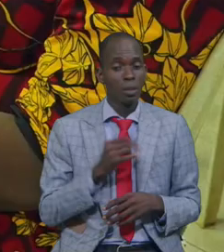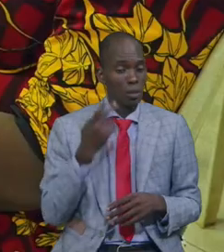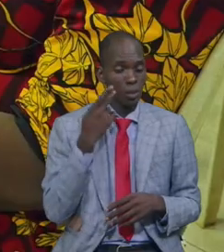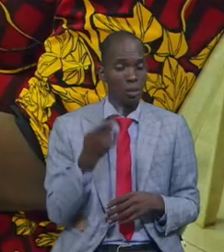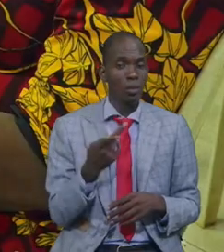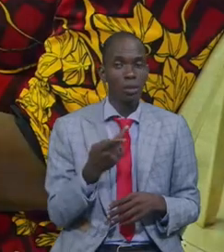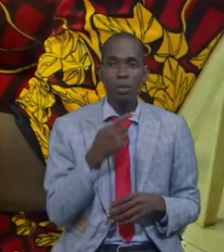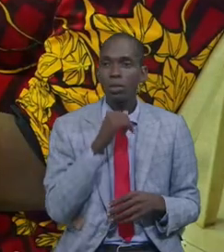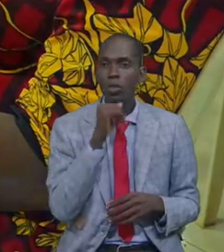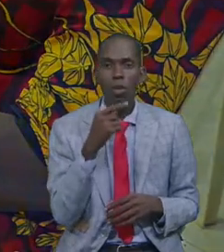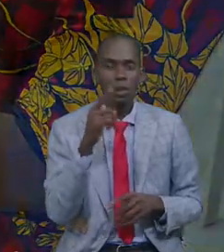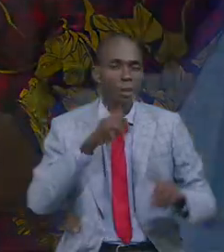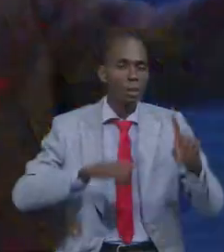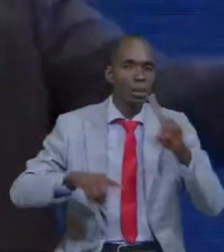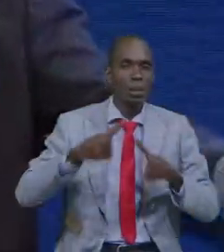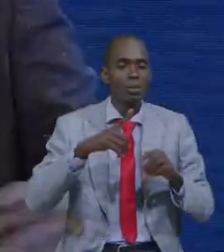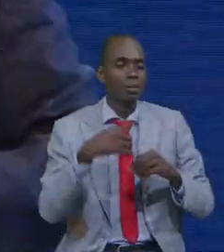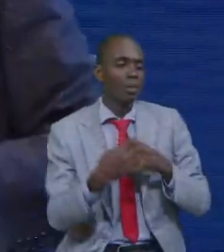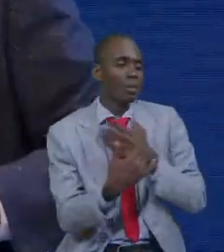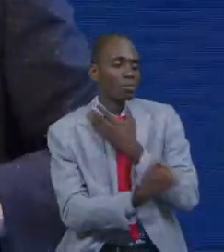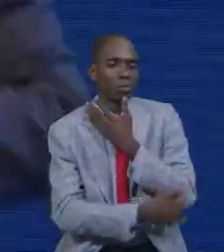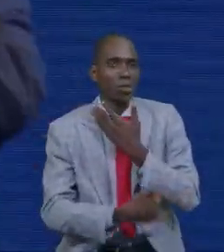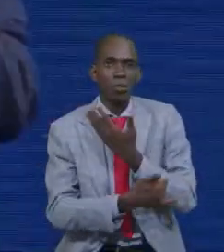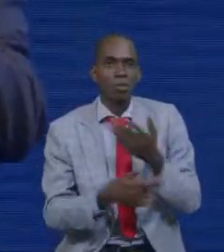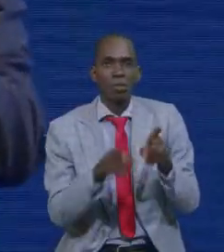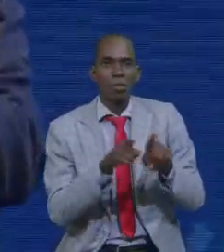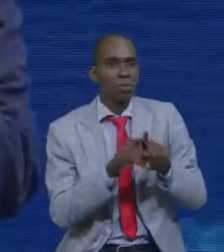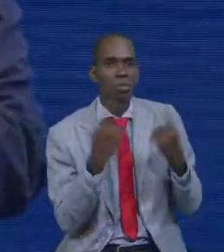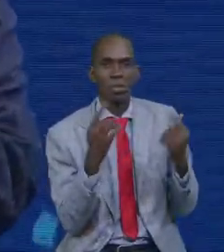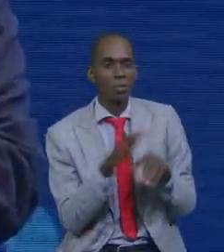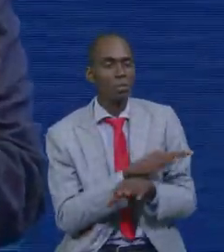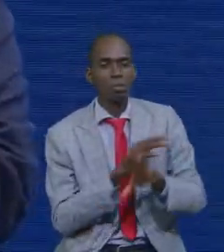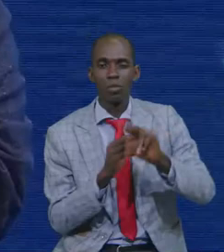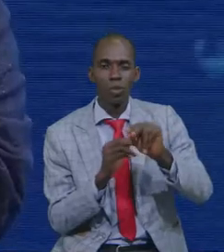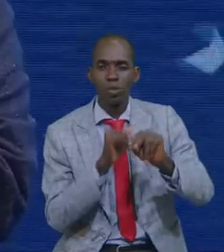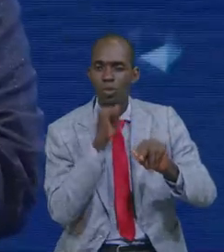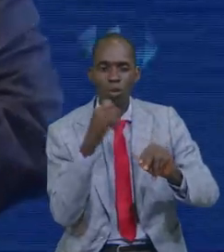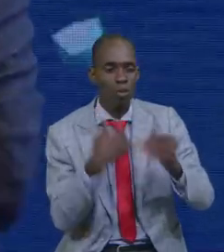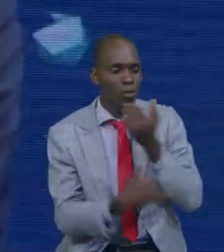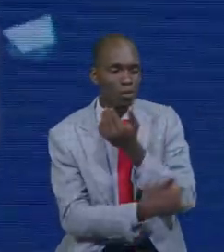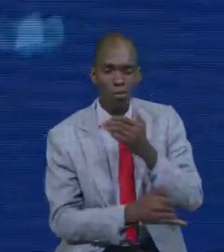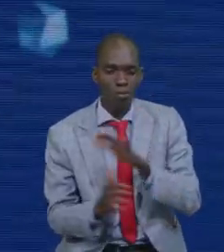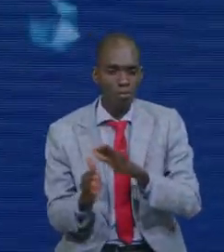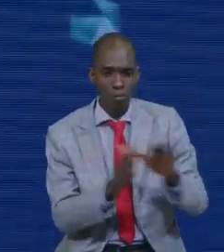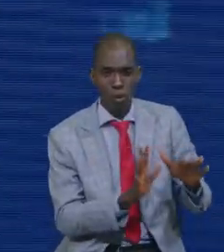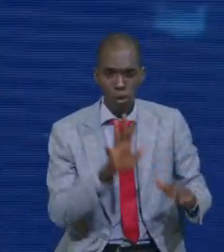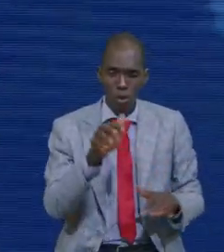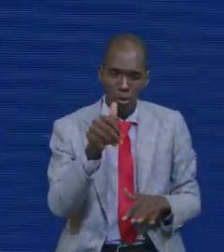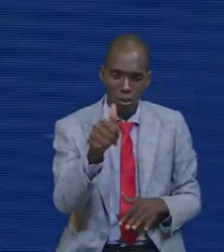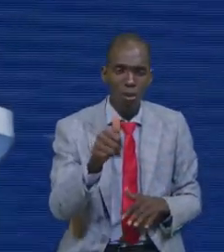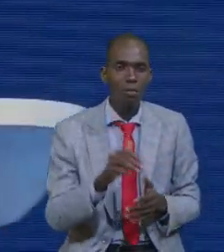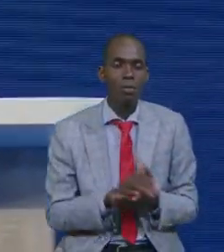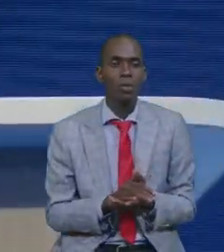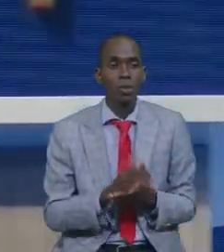saying the country is sinful. Not the country, yourself. Drops of